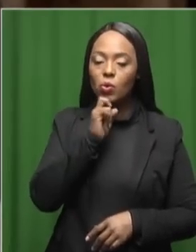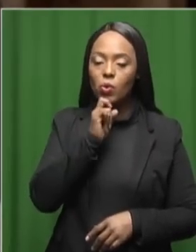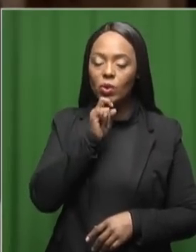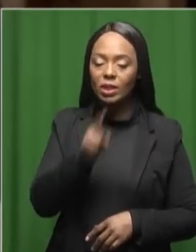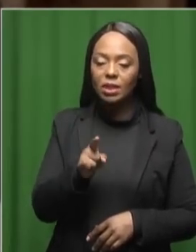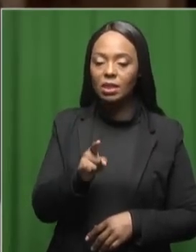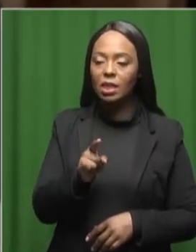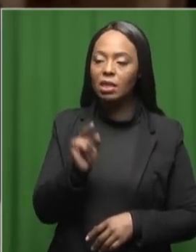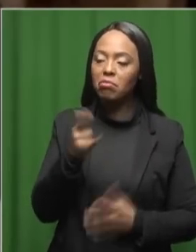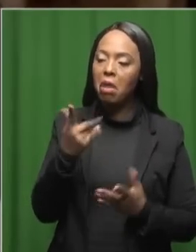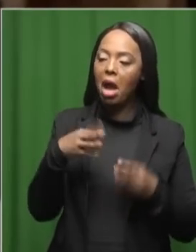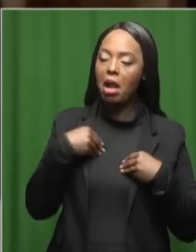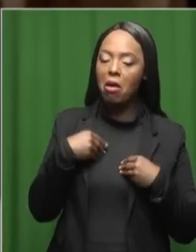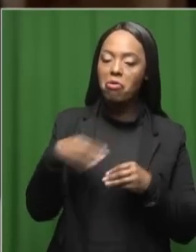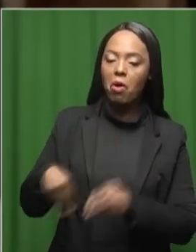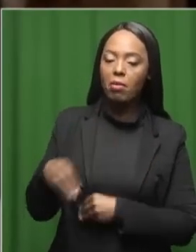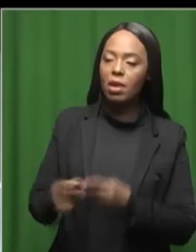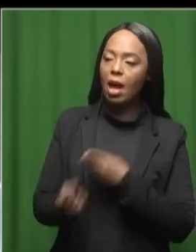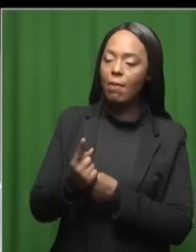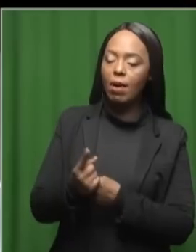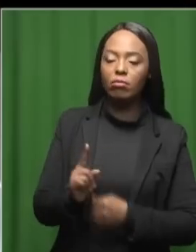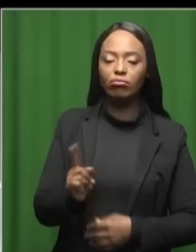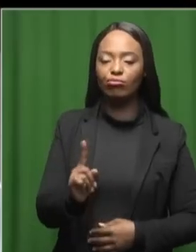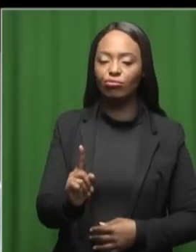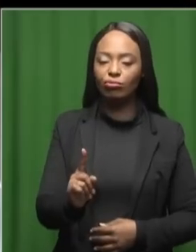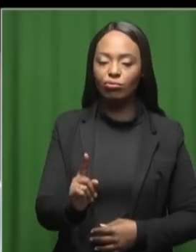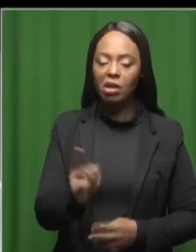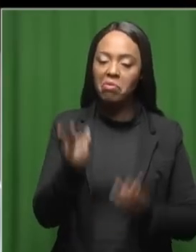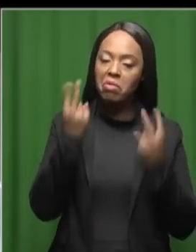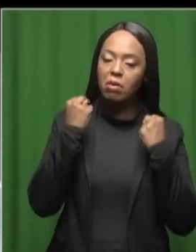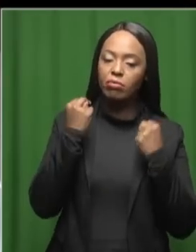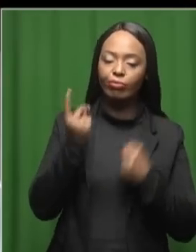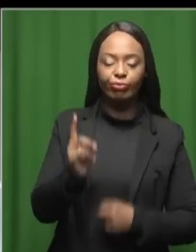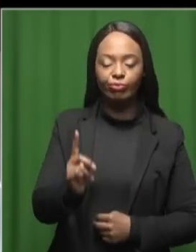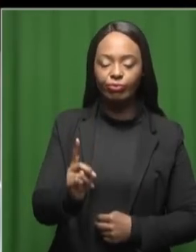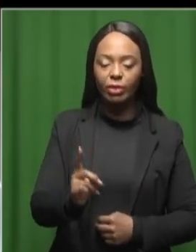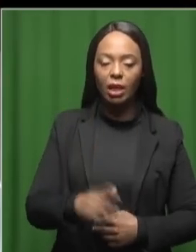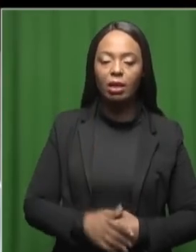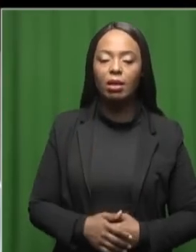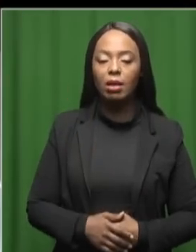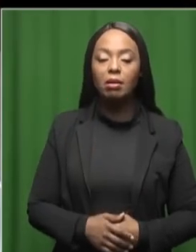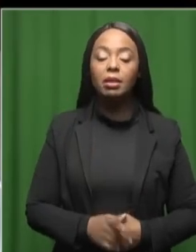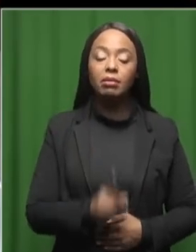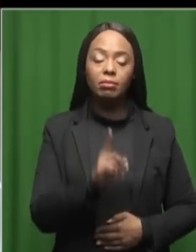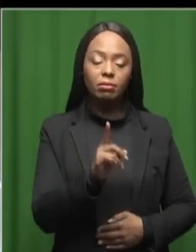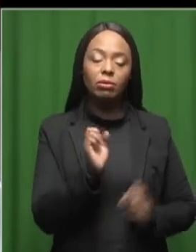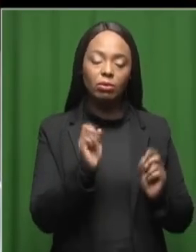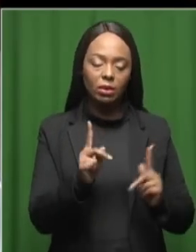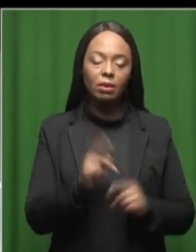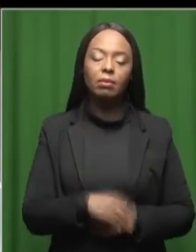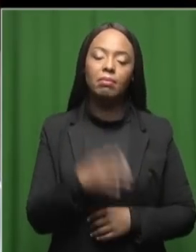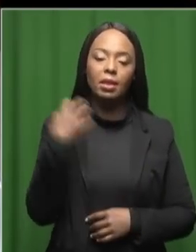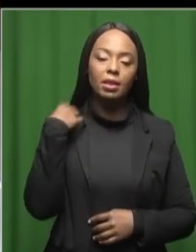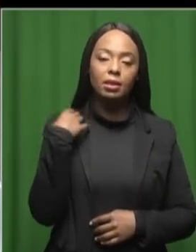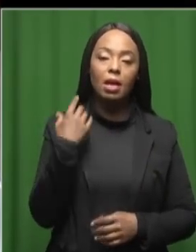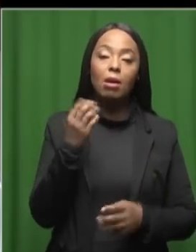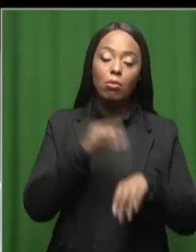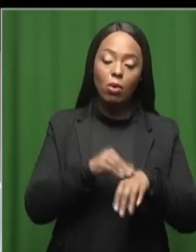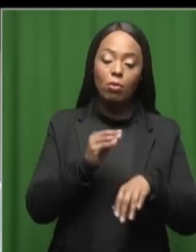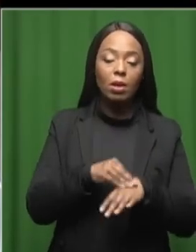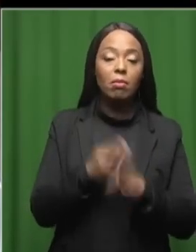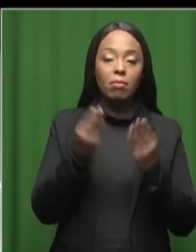of corruption. So let's look at this, Minister. We're in, and I think you agree with me, we're in an economic